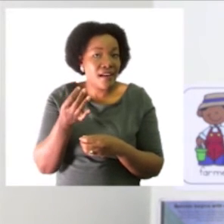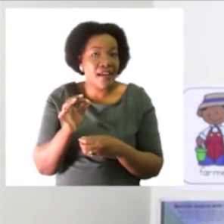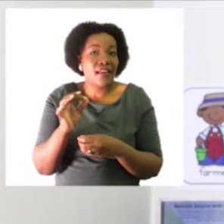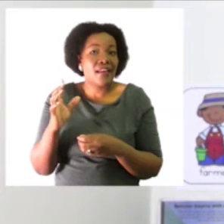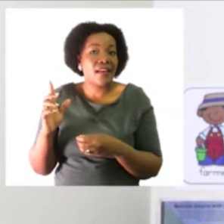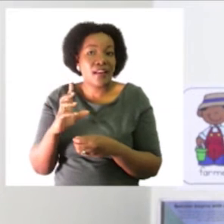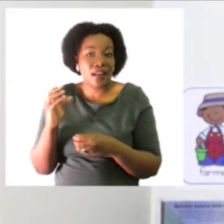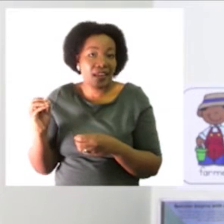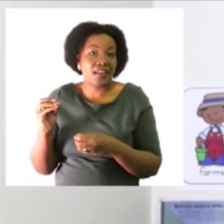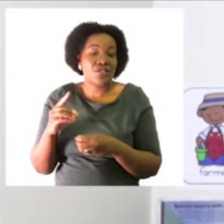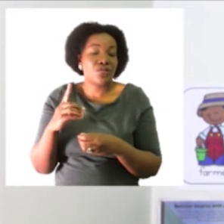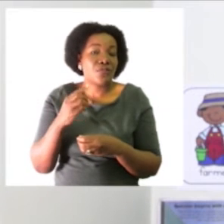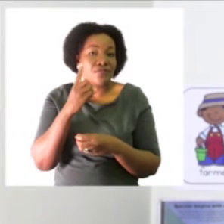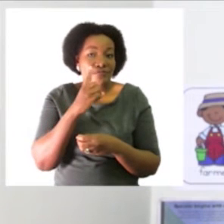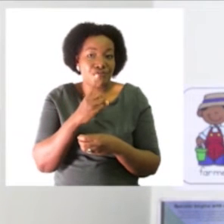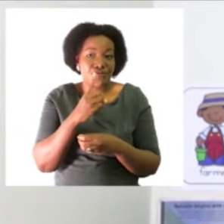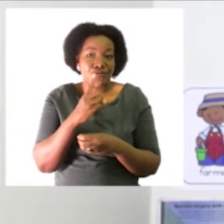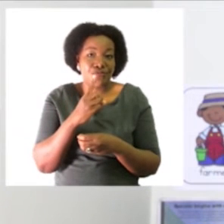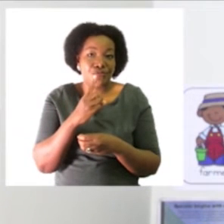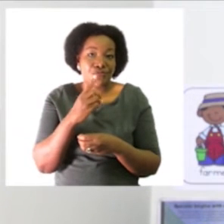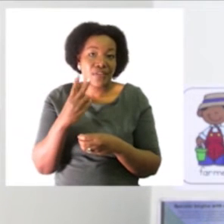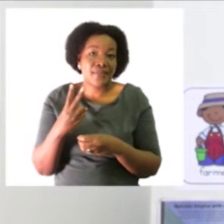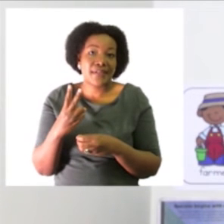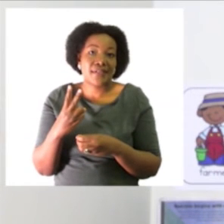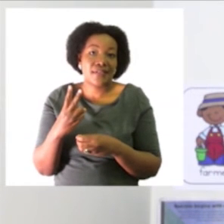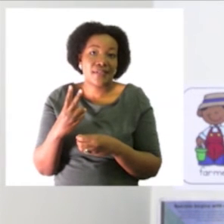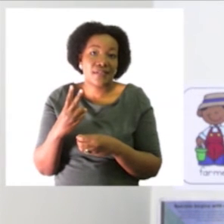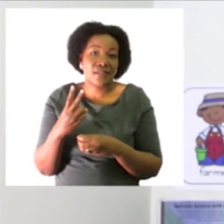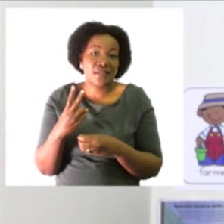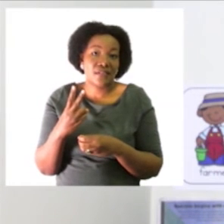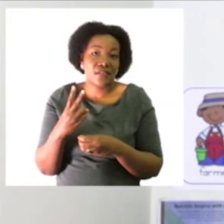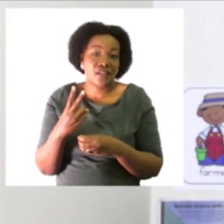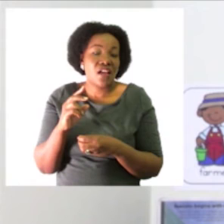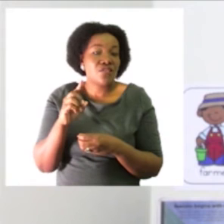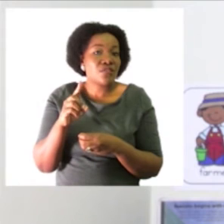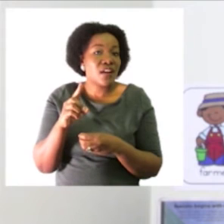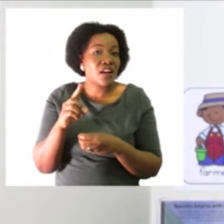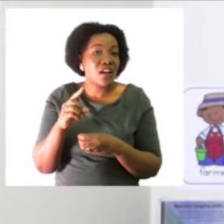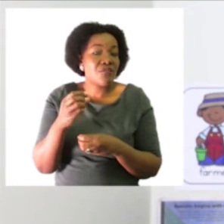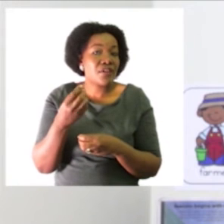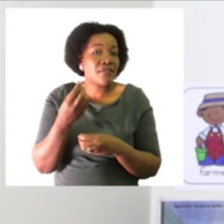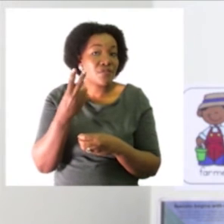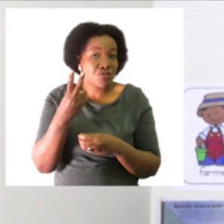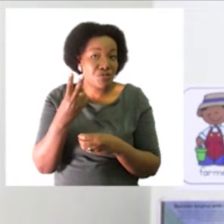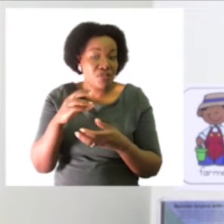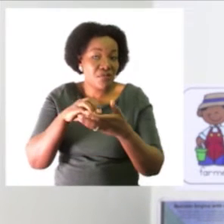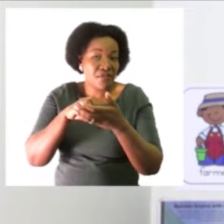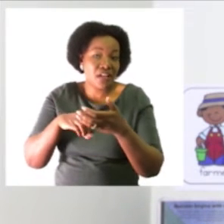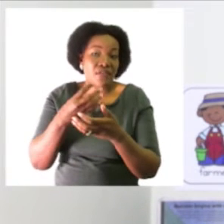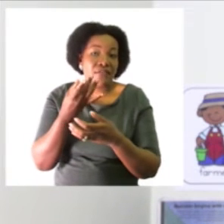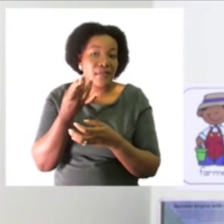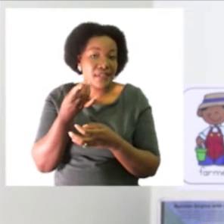we have a 2 here. And how many is left here? If we take away 2 from 7, we have a 5. So